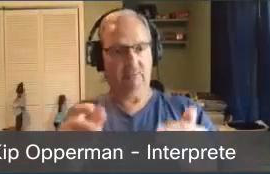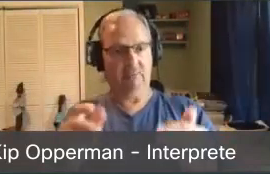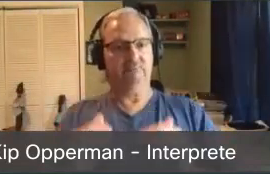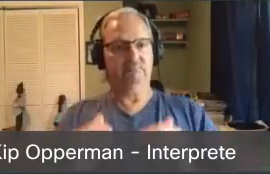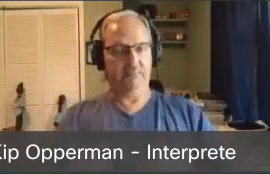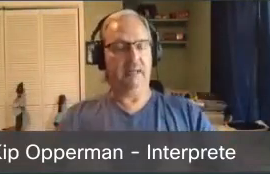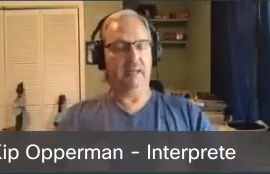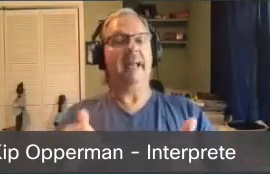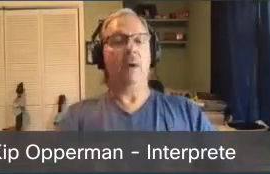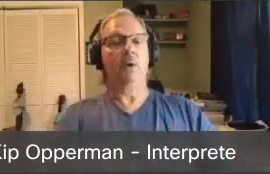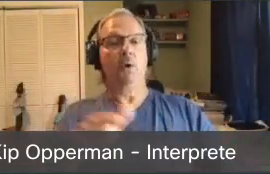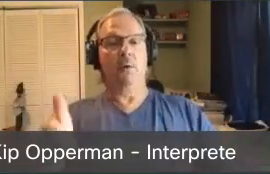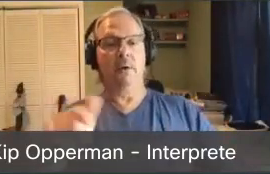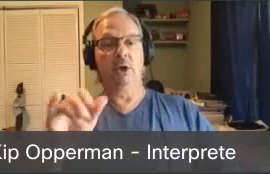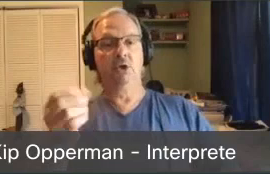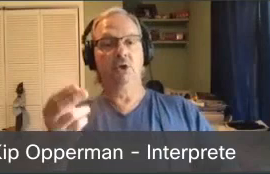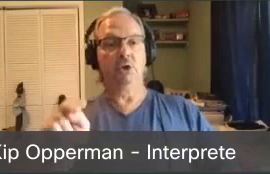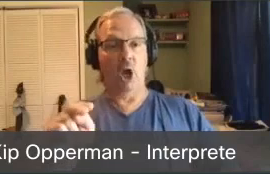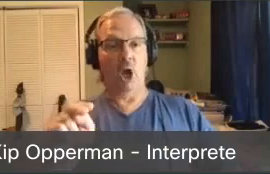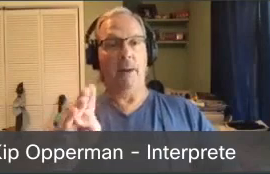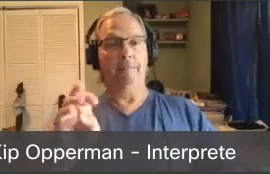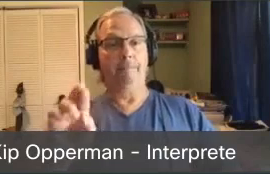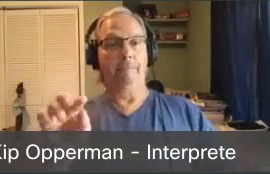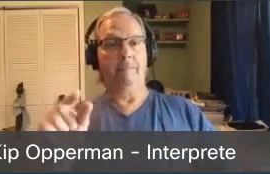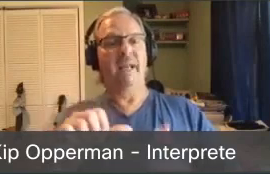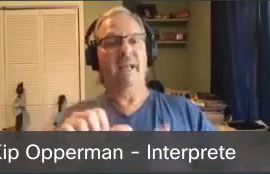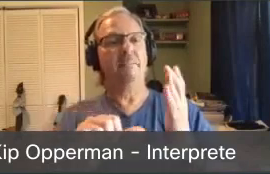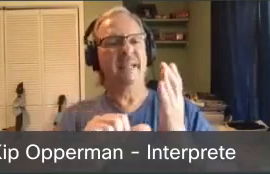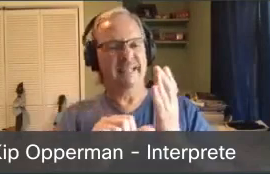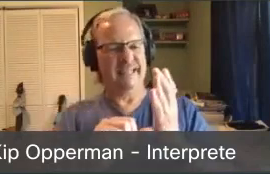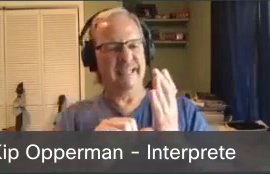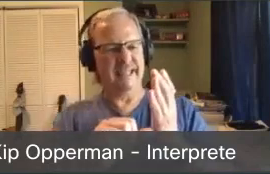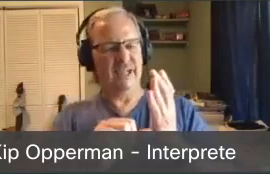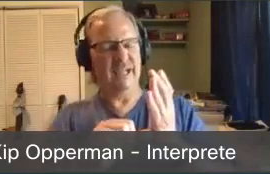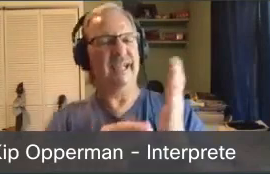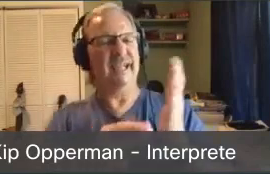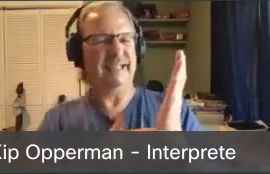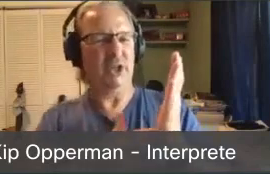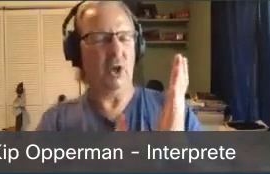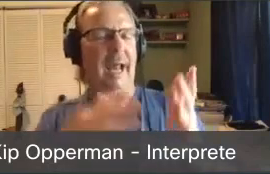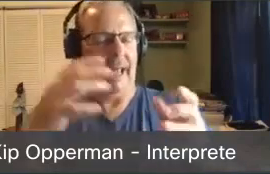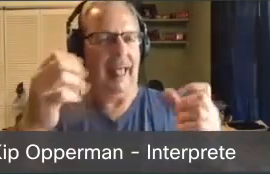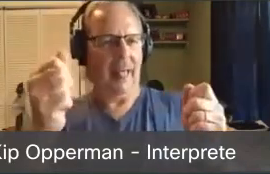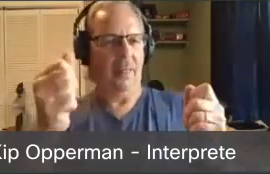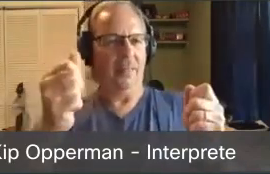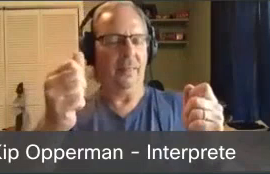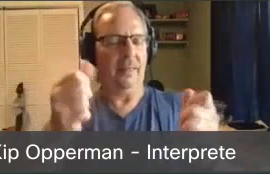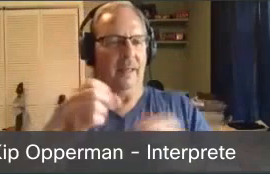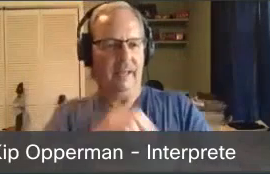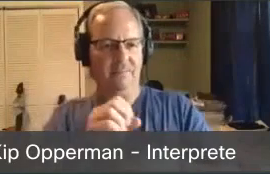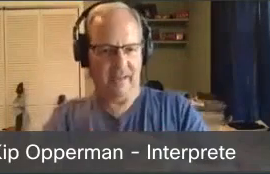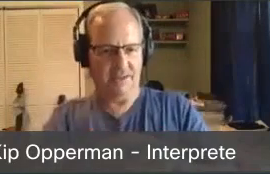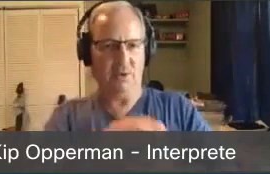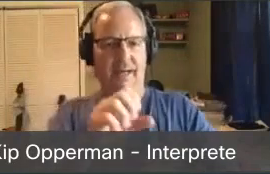John Berg. He is the Senior Public Health Advisor at the Center for Substance Abuse Treatment at SAMHSA. John,